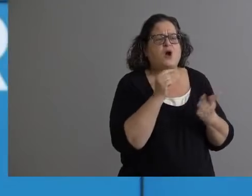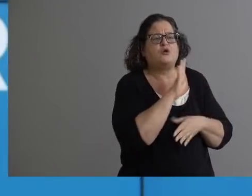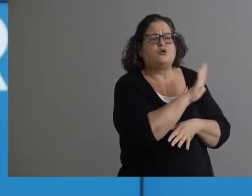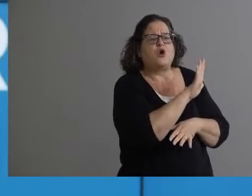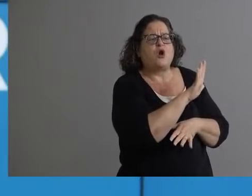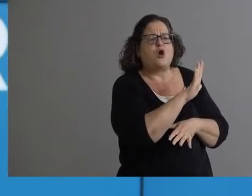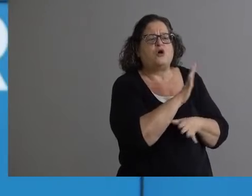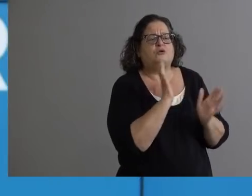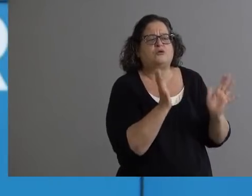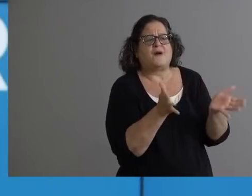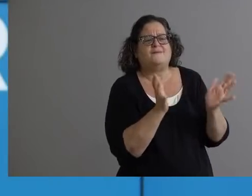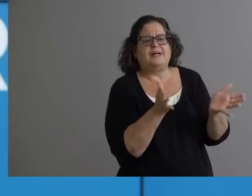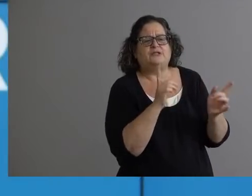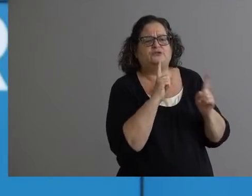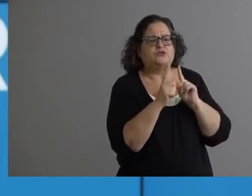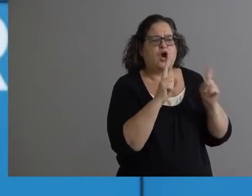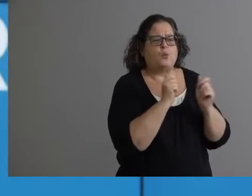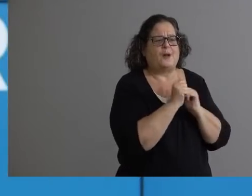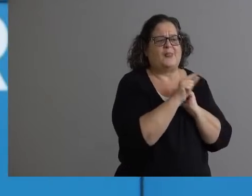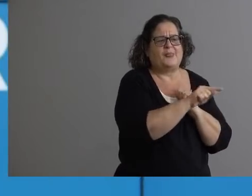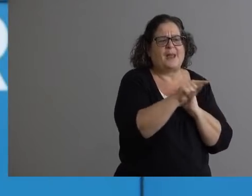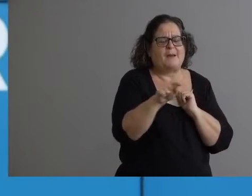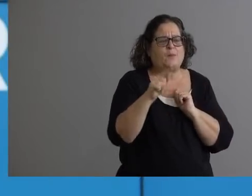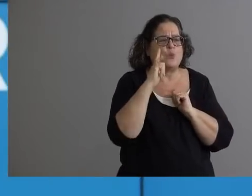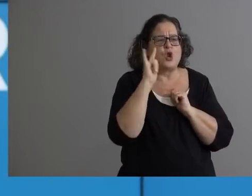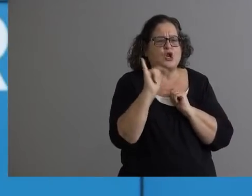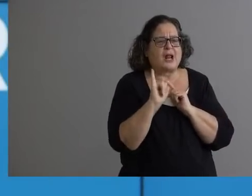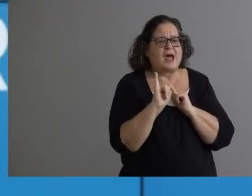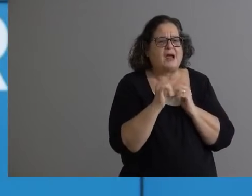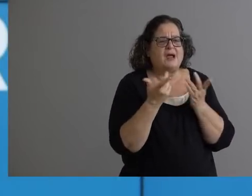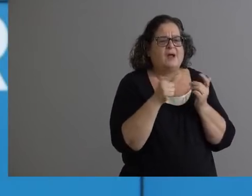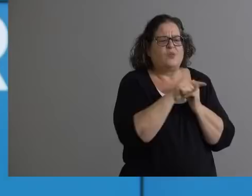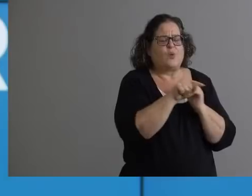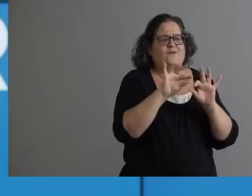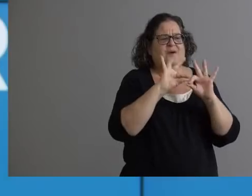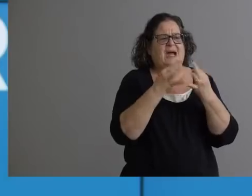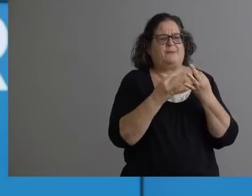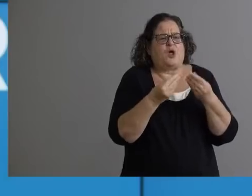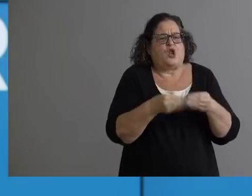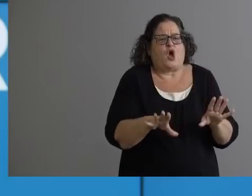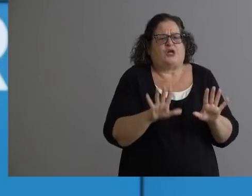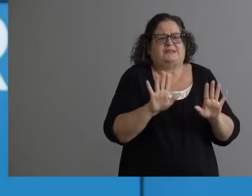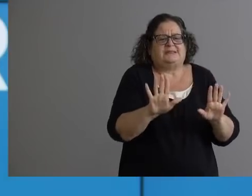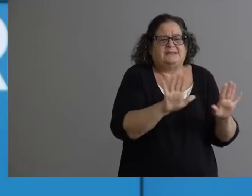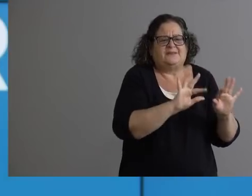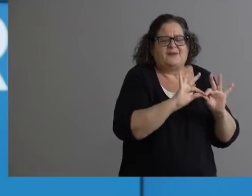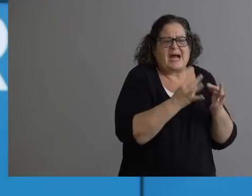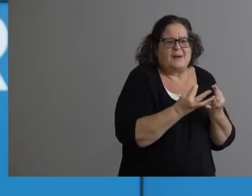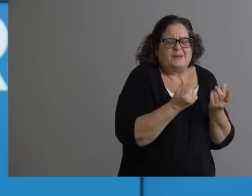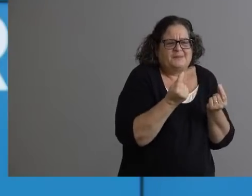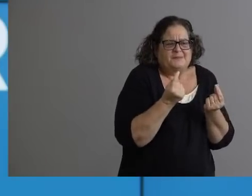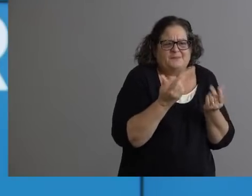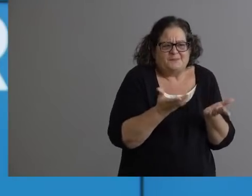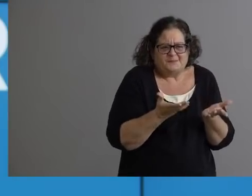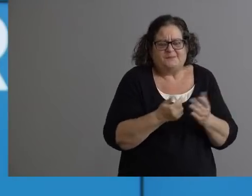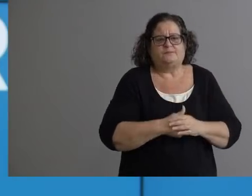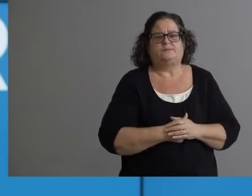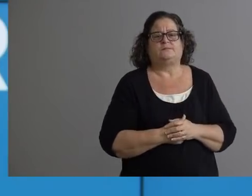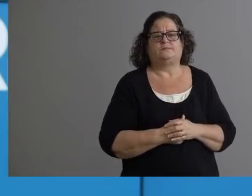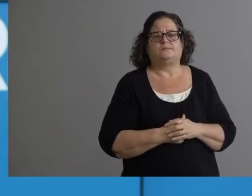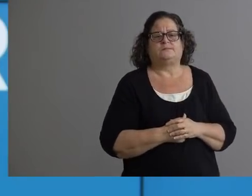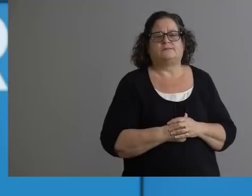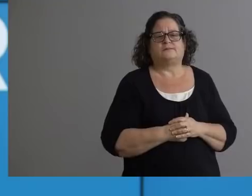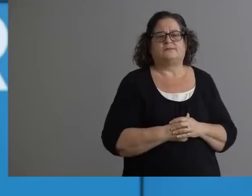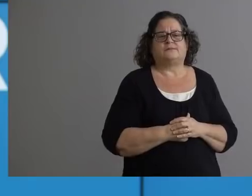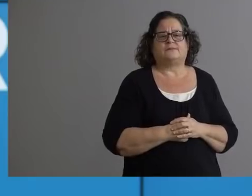thing I want to say is that my heart goes out to every family that has died in